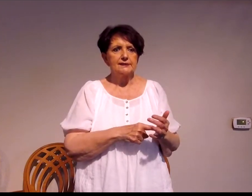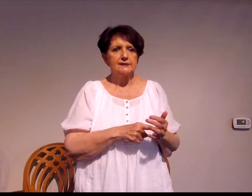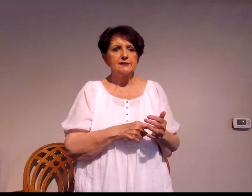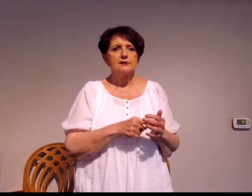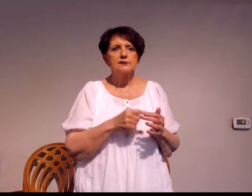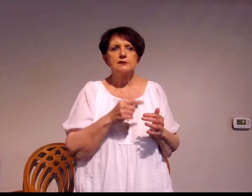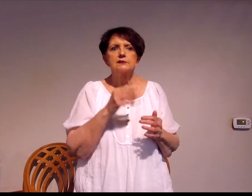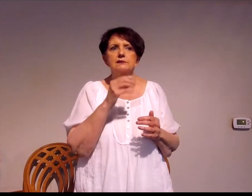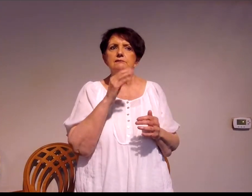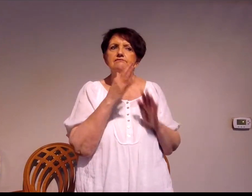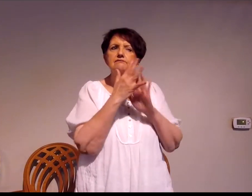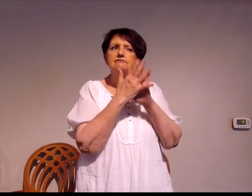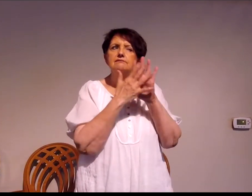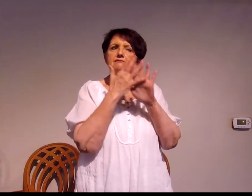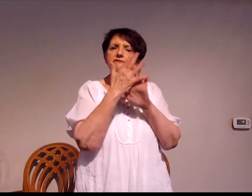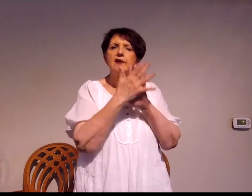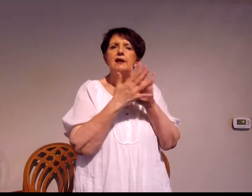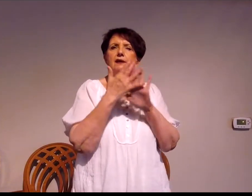subtle.